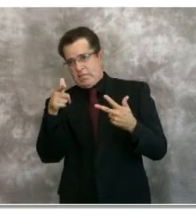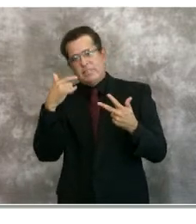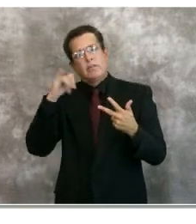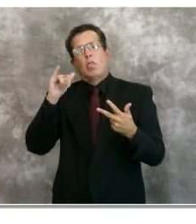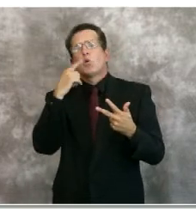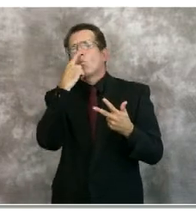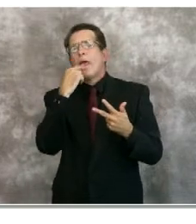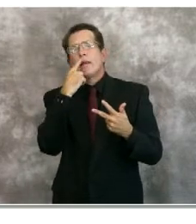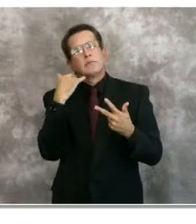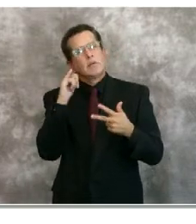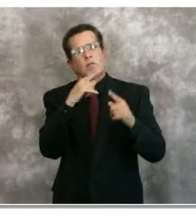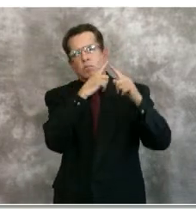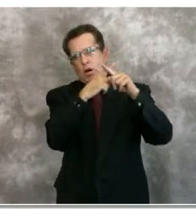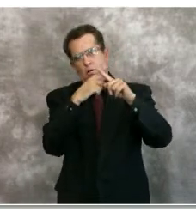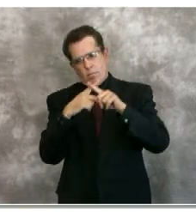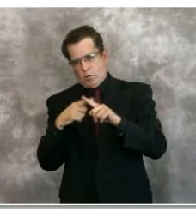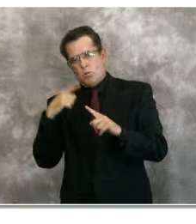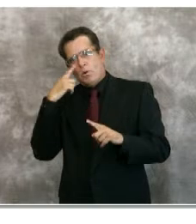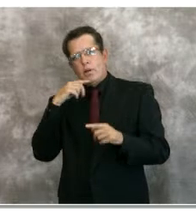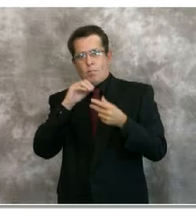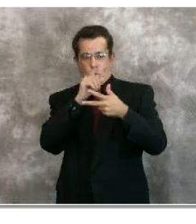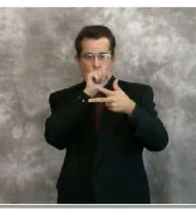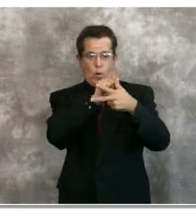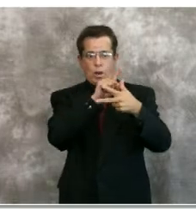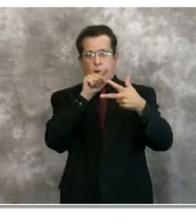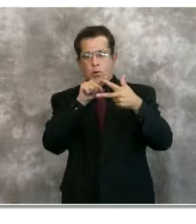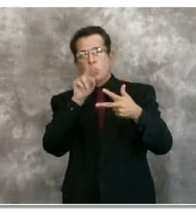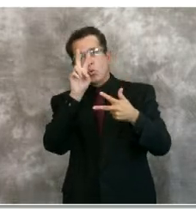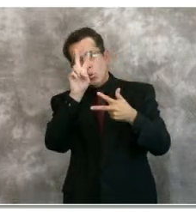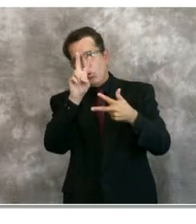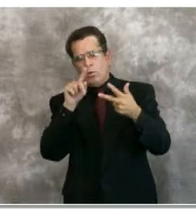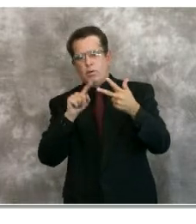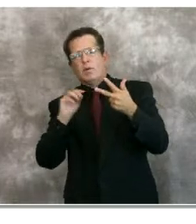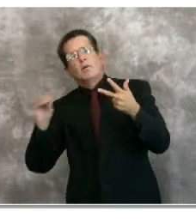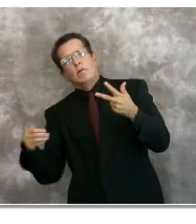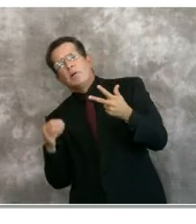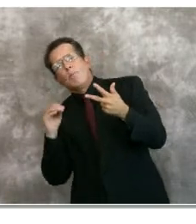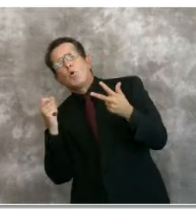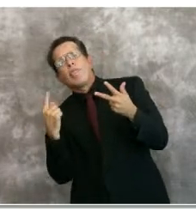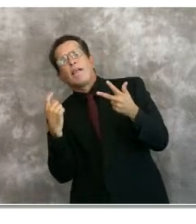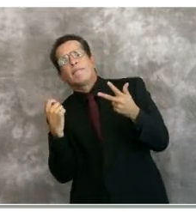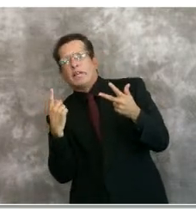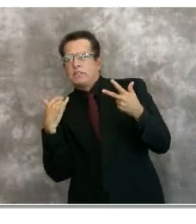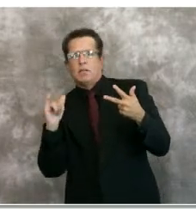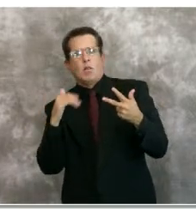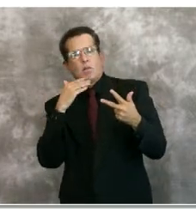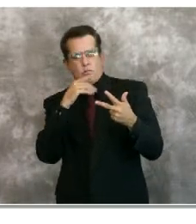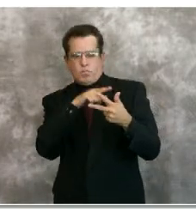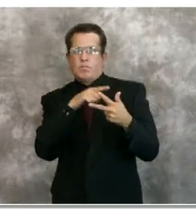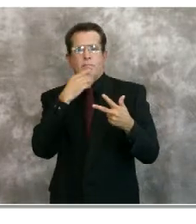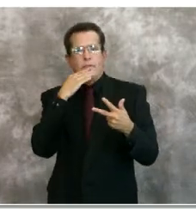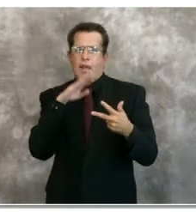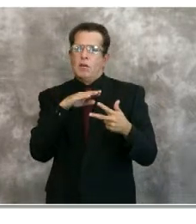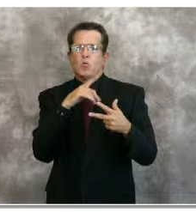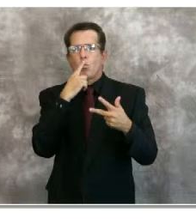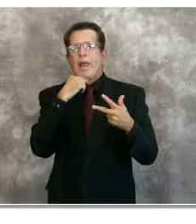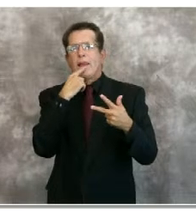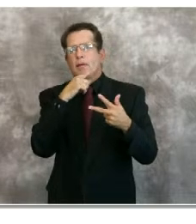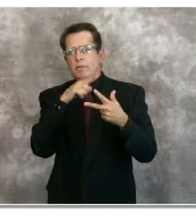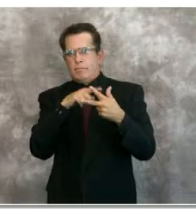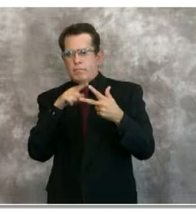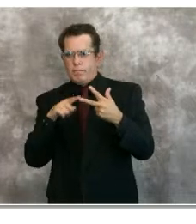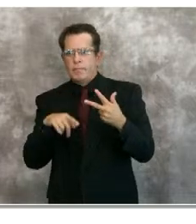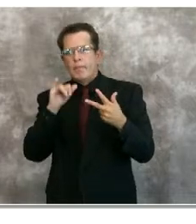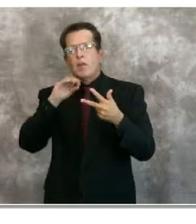the red. Triggers number 1, number 2, and number 11. For trigger number 1, this is related